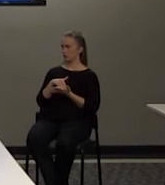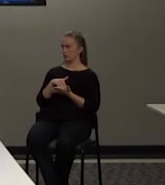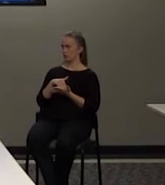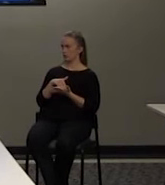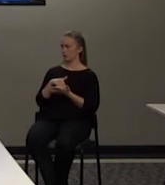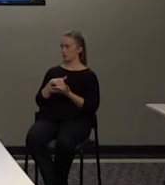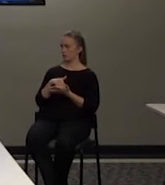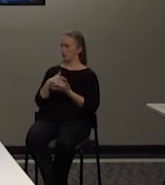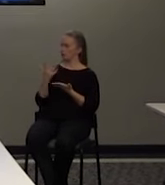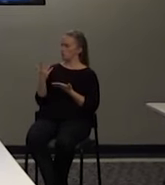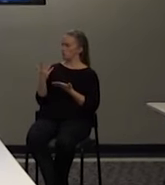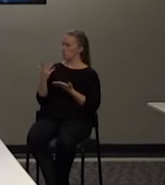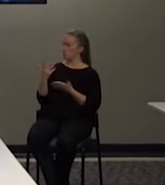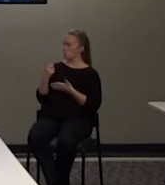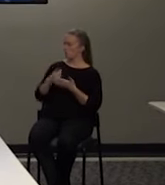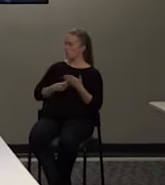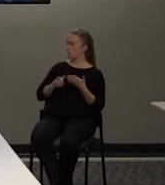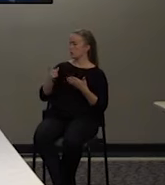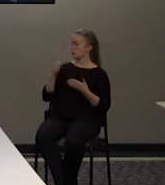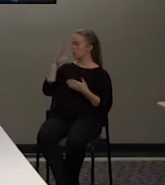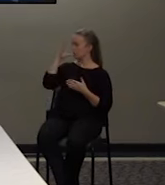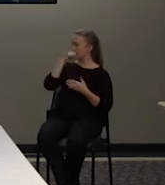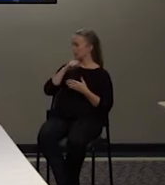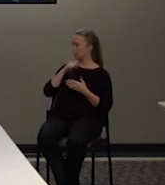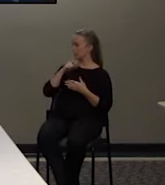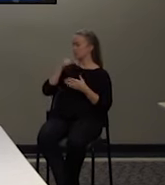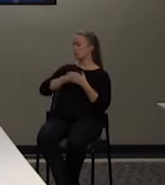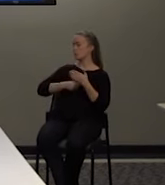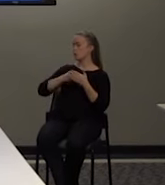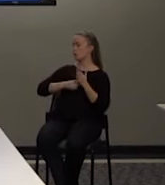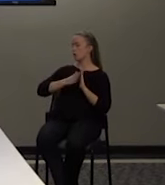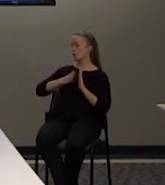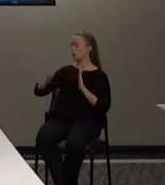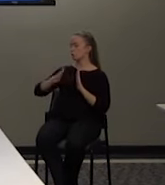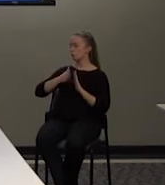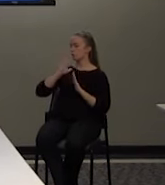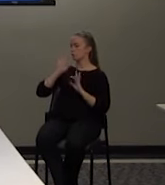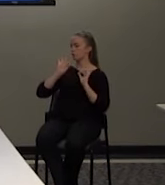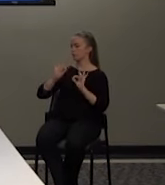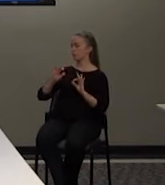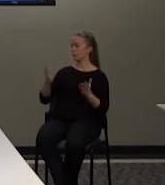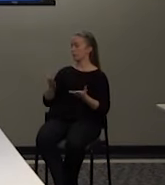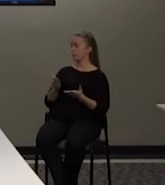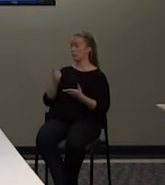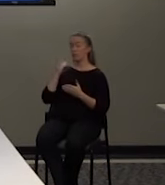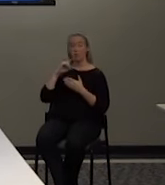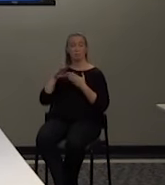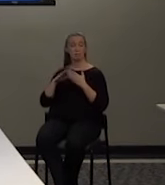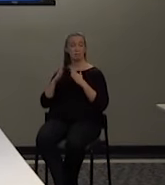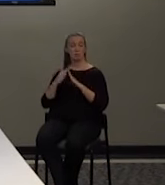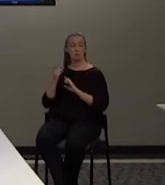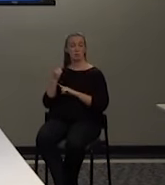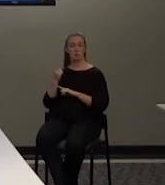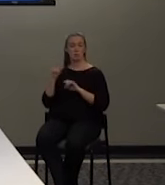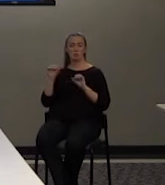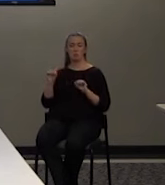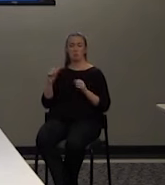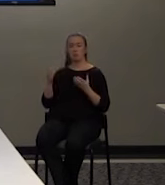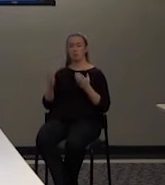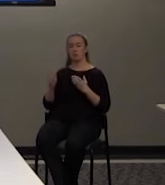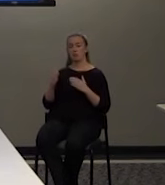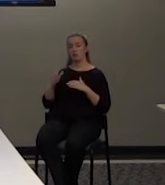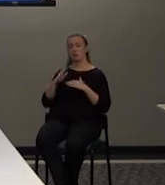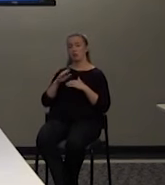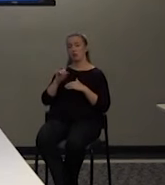range would you guess would fly here? I would say for a downtown boutique hotel, you could probably get upwards